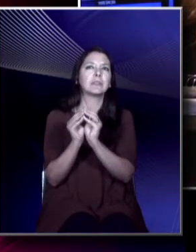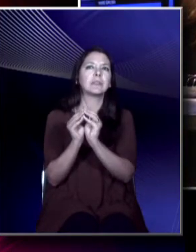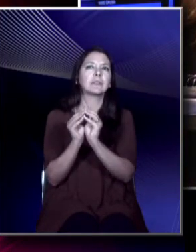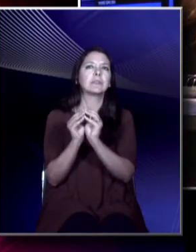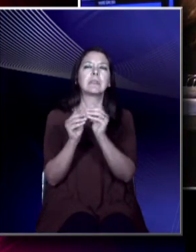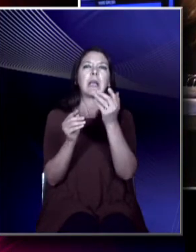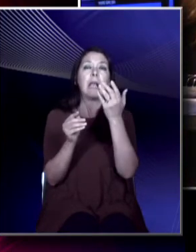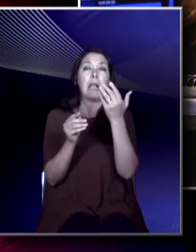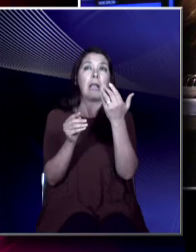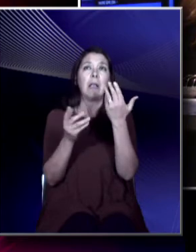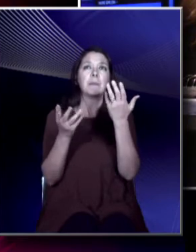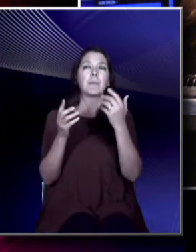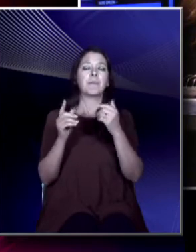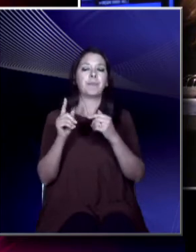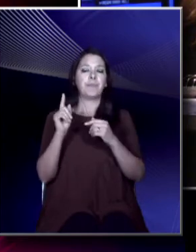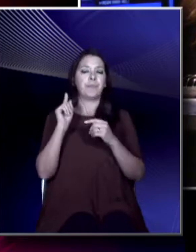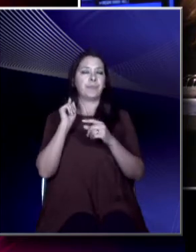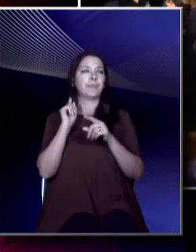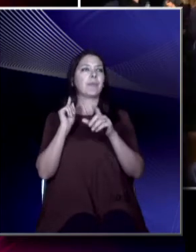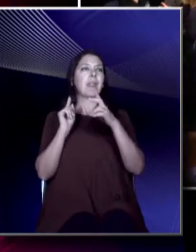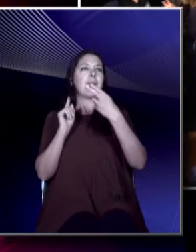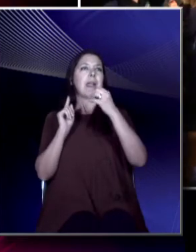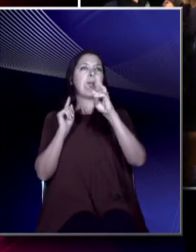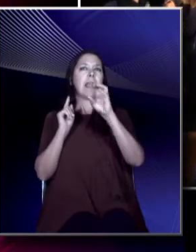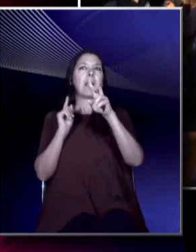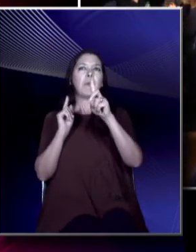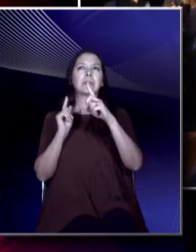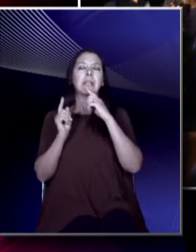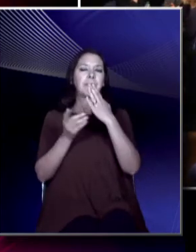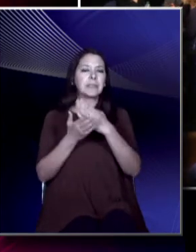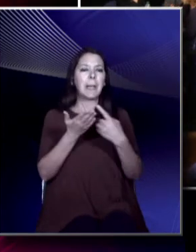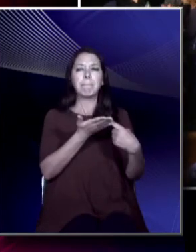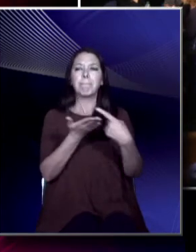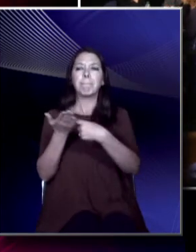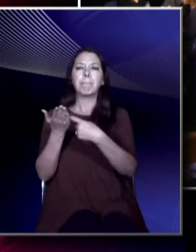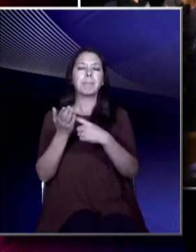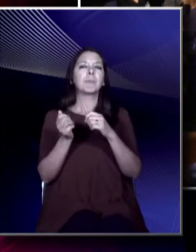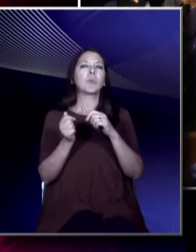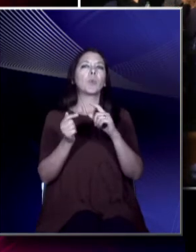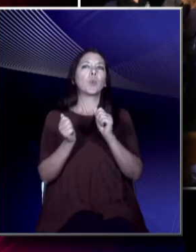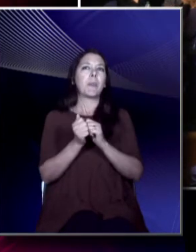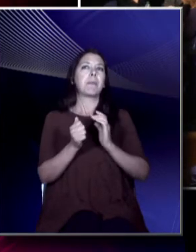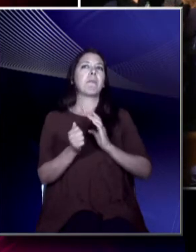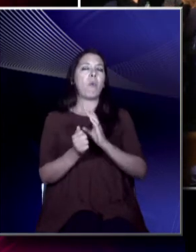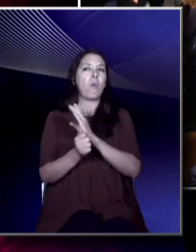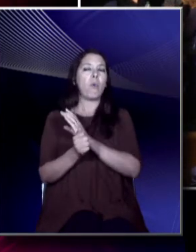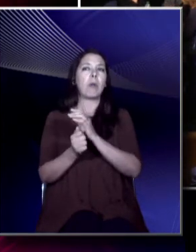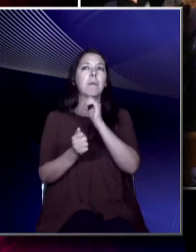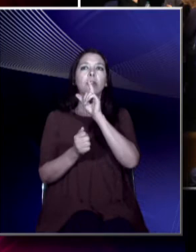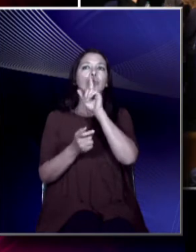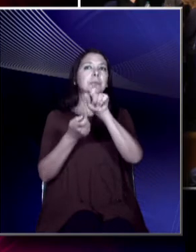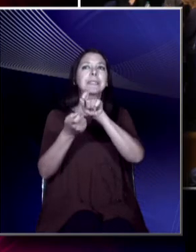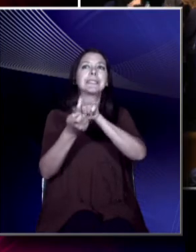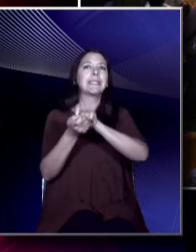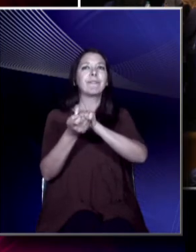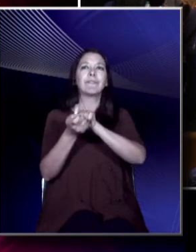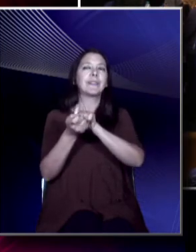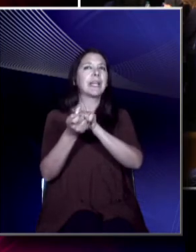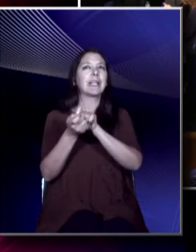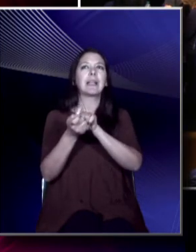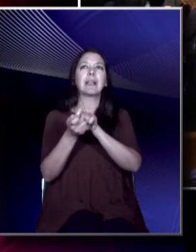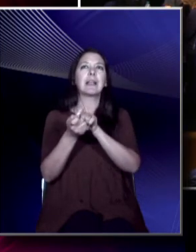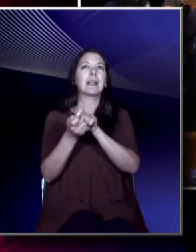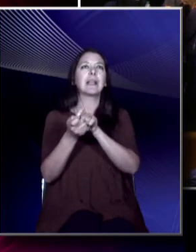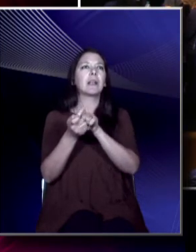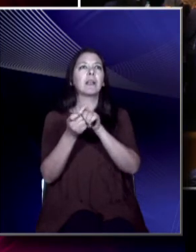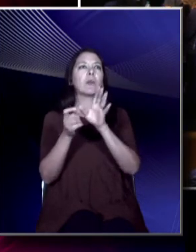Well, I think there's been a number of communication back and forth to the board specific to what is. You're